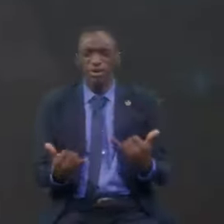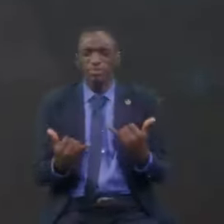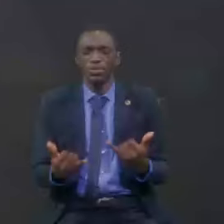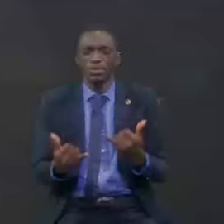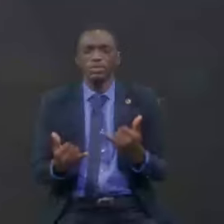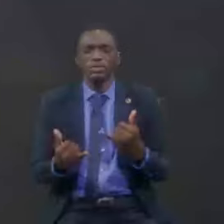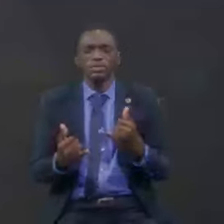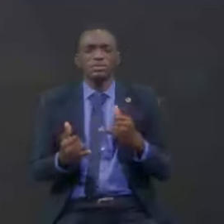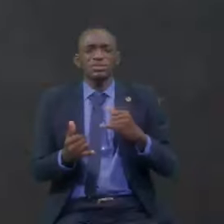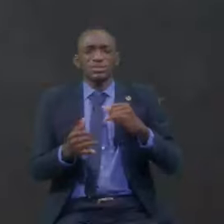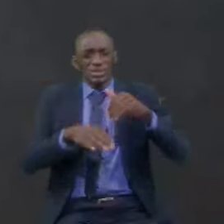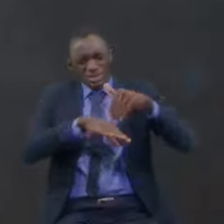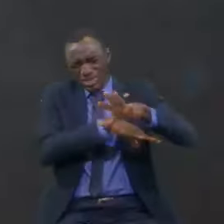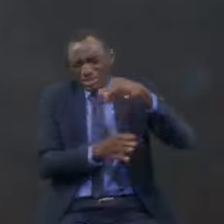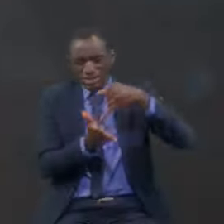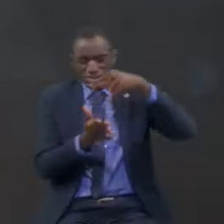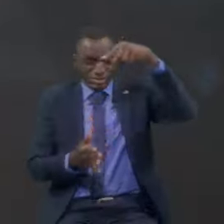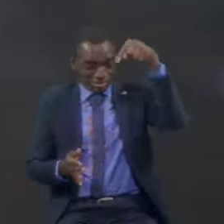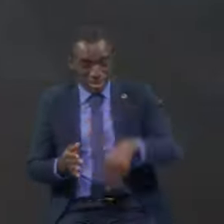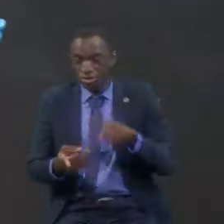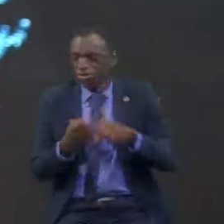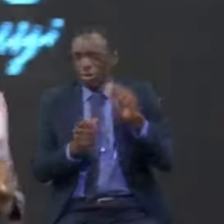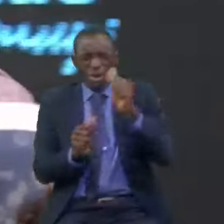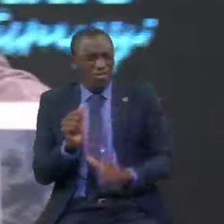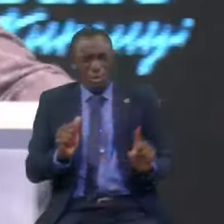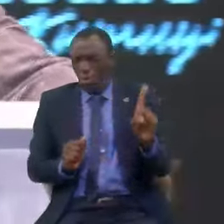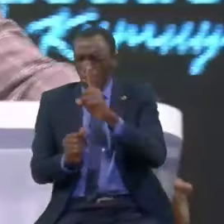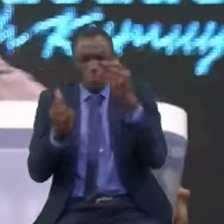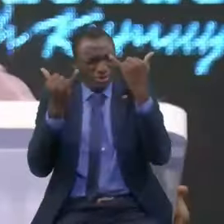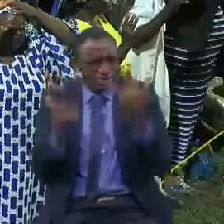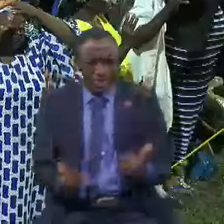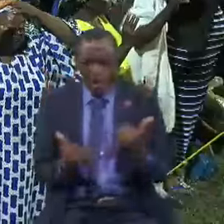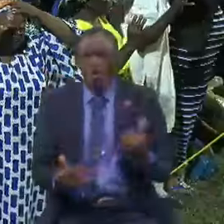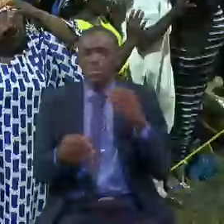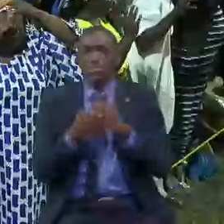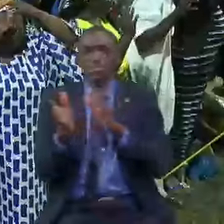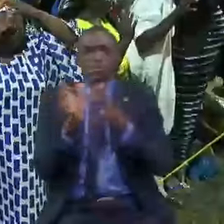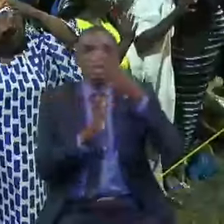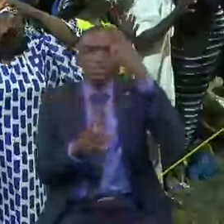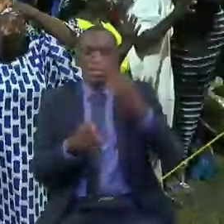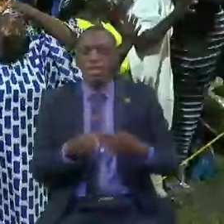to everyone right now in Jesus' name.